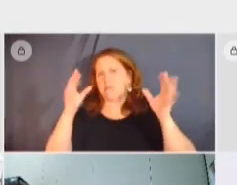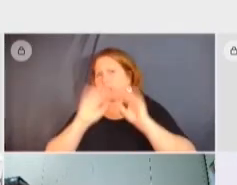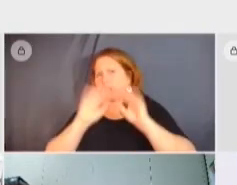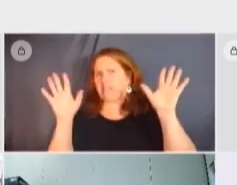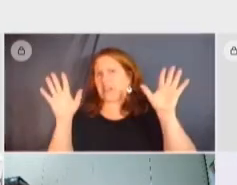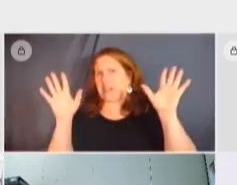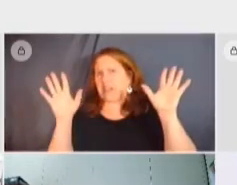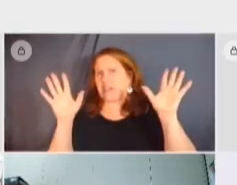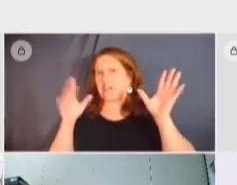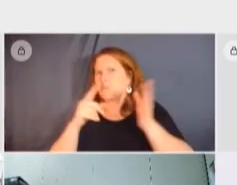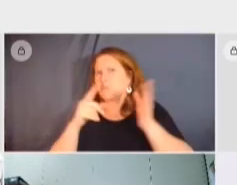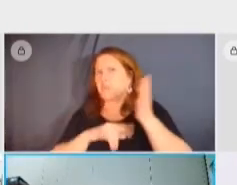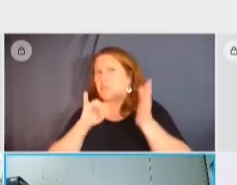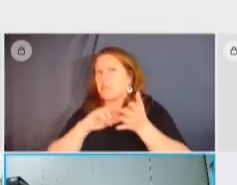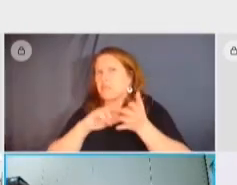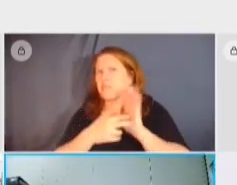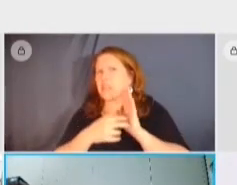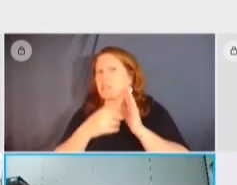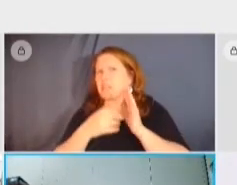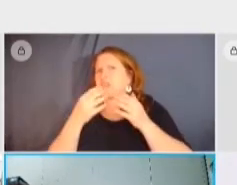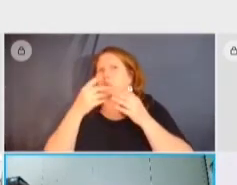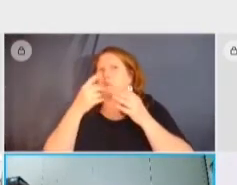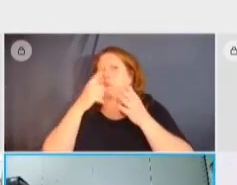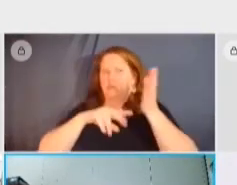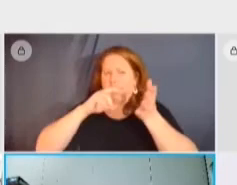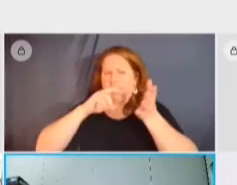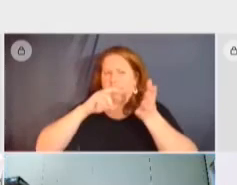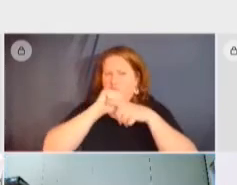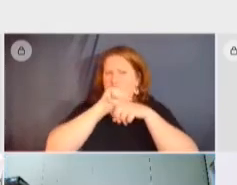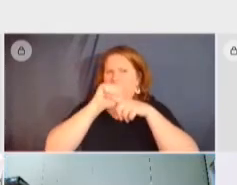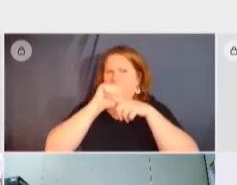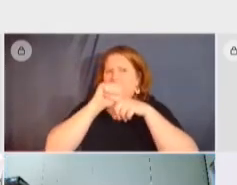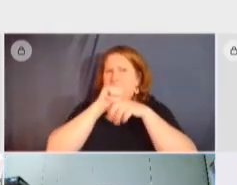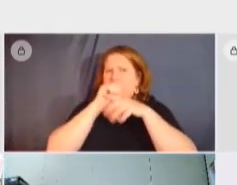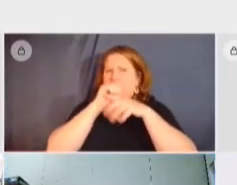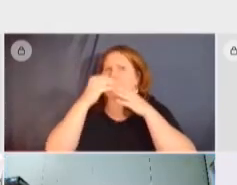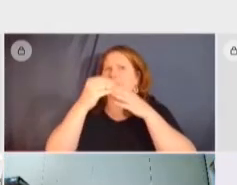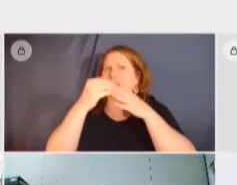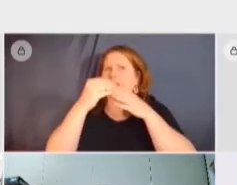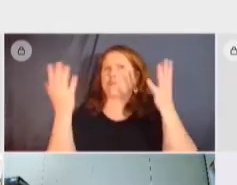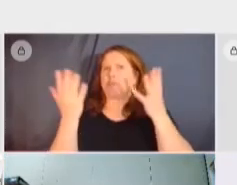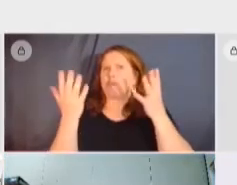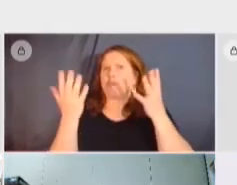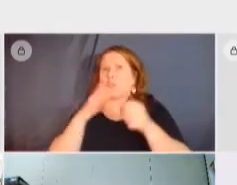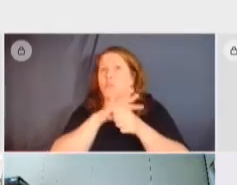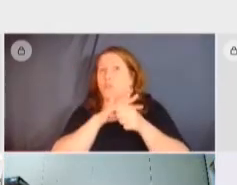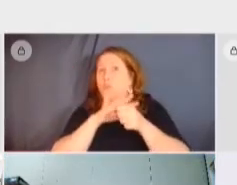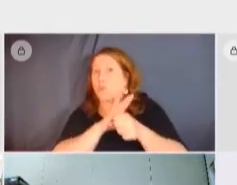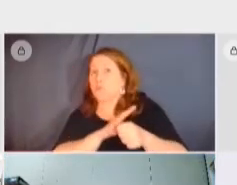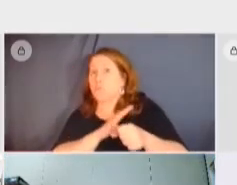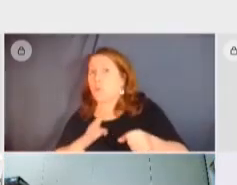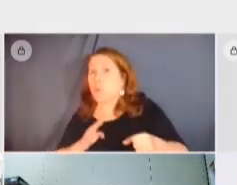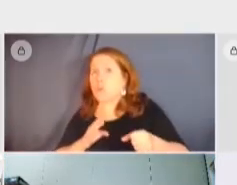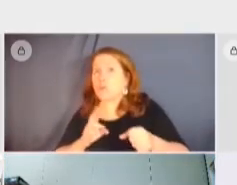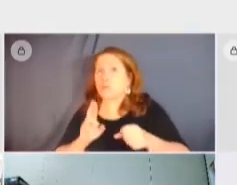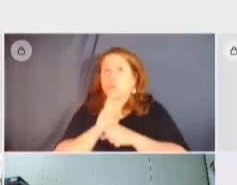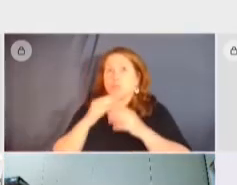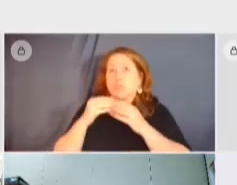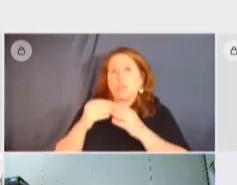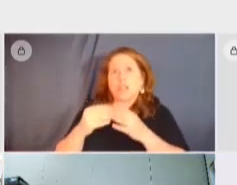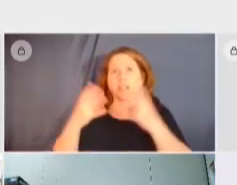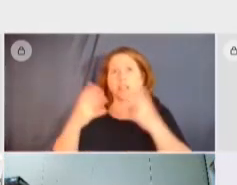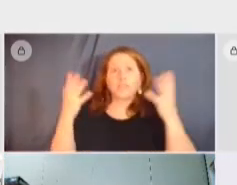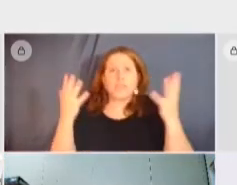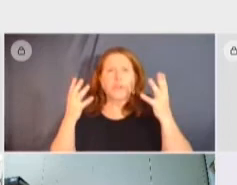Is there guidance that's been approved here for the local boards to utilize for doing